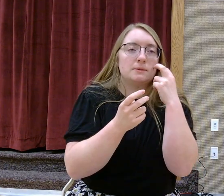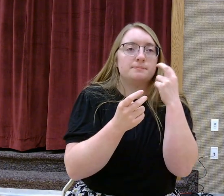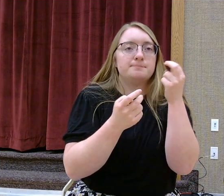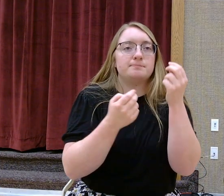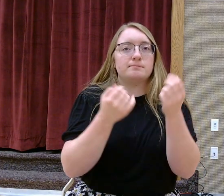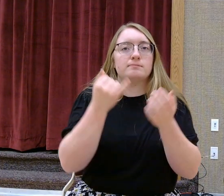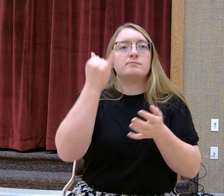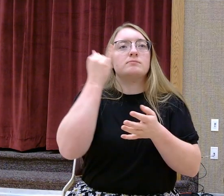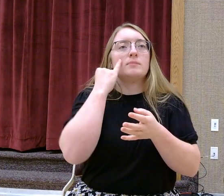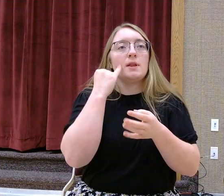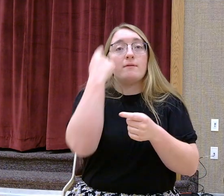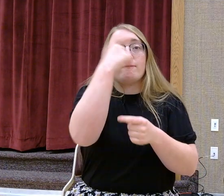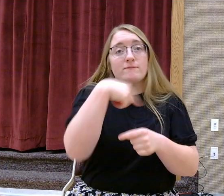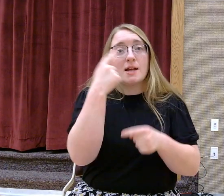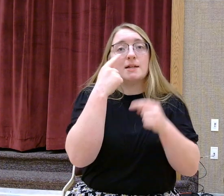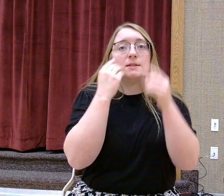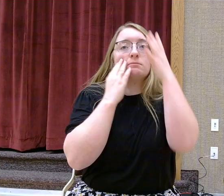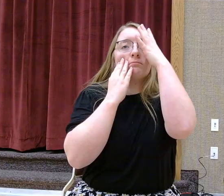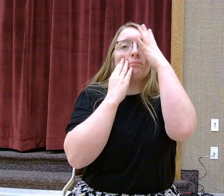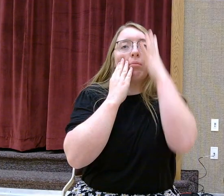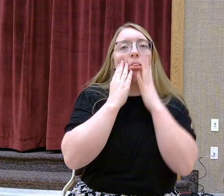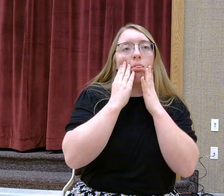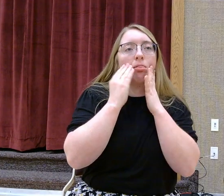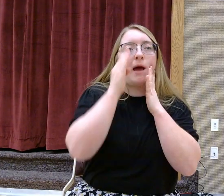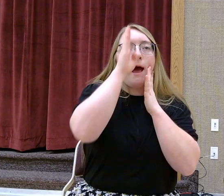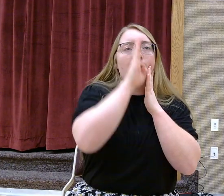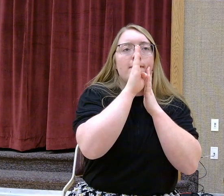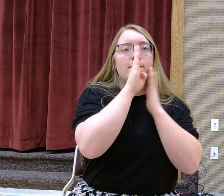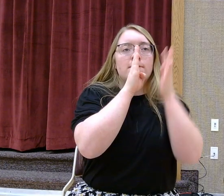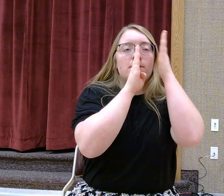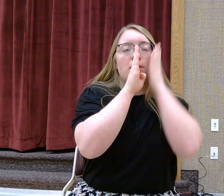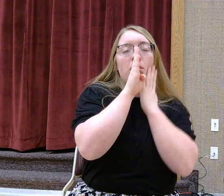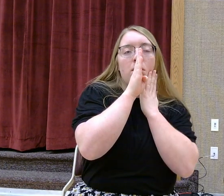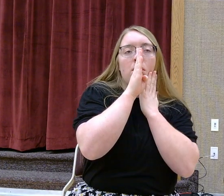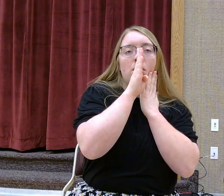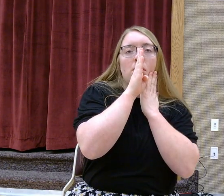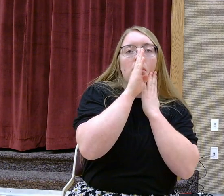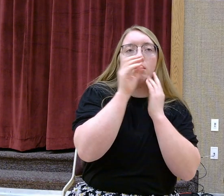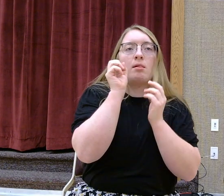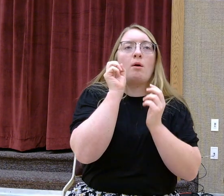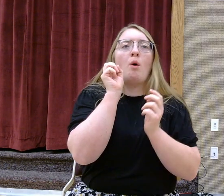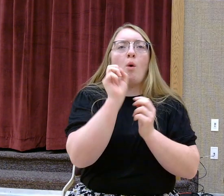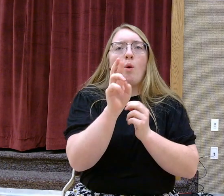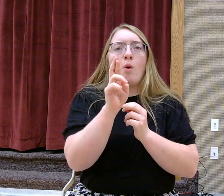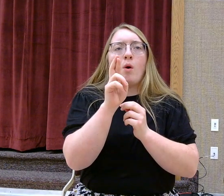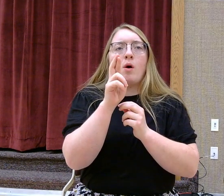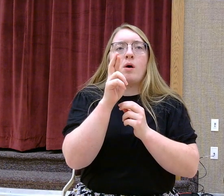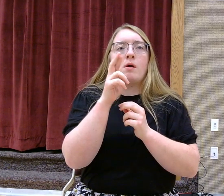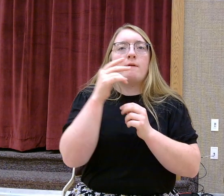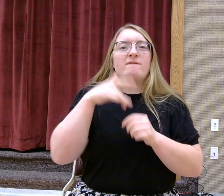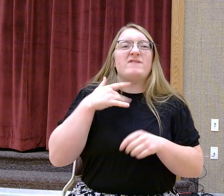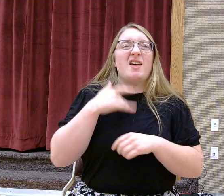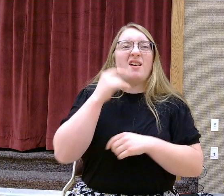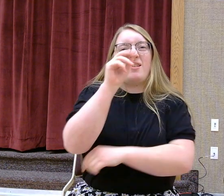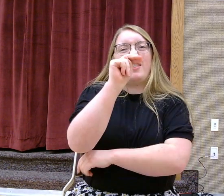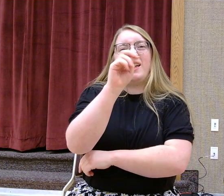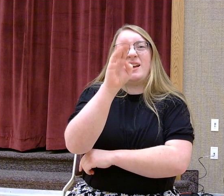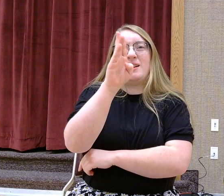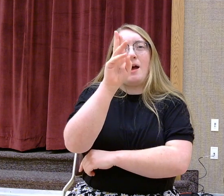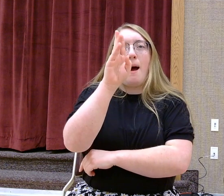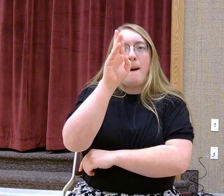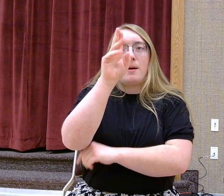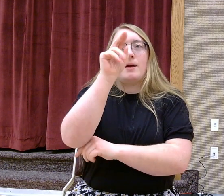is numb, right? So if you have this and you're slurring your words and you're confused, get to the